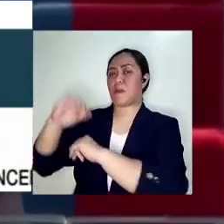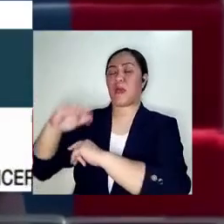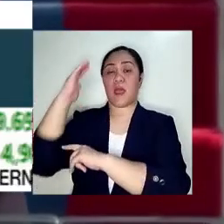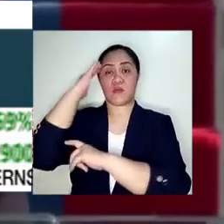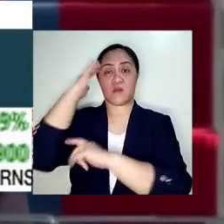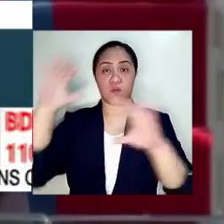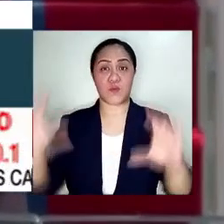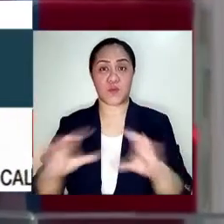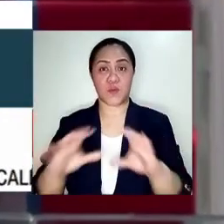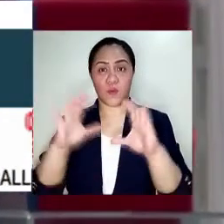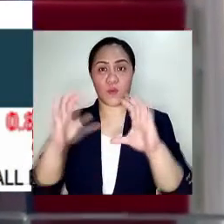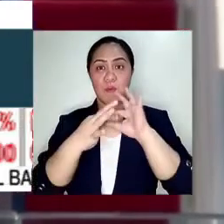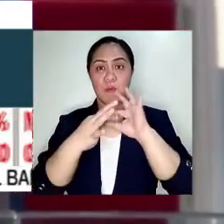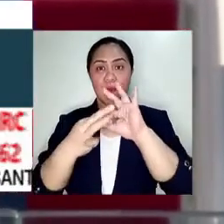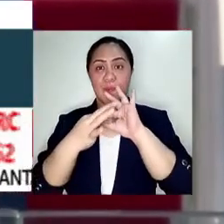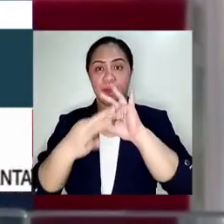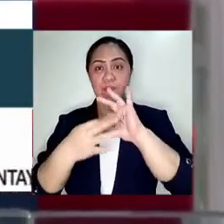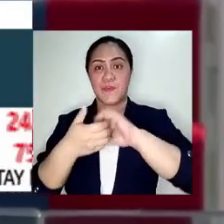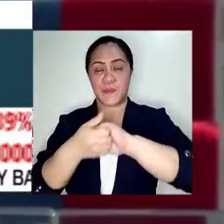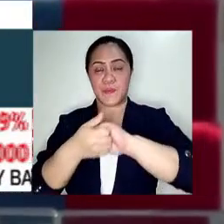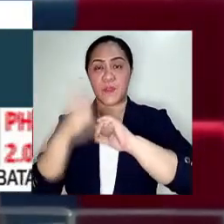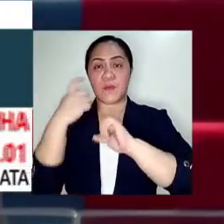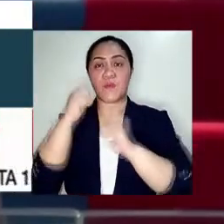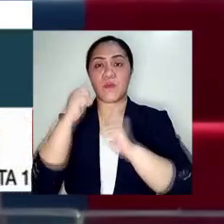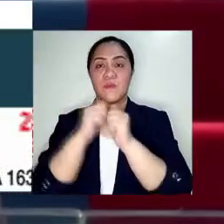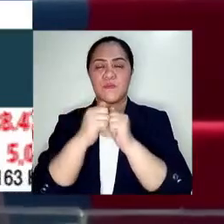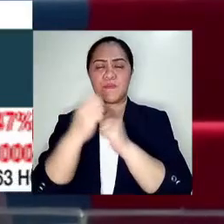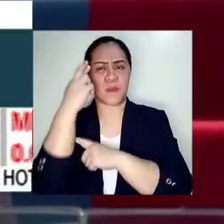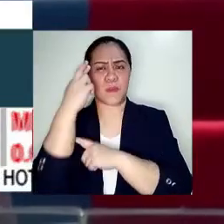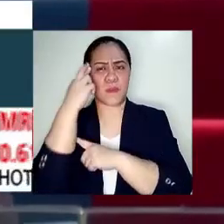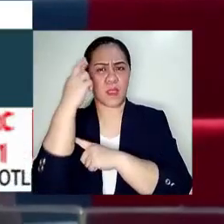allies and who will really push how